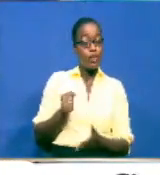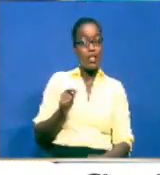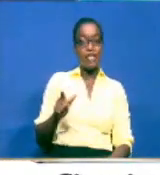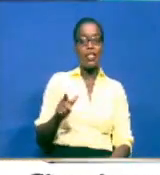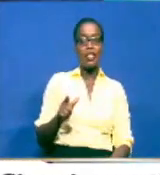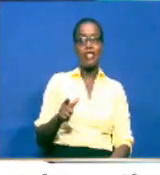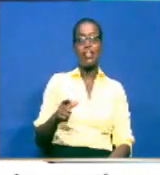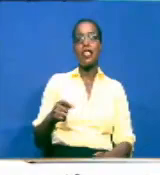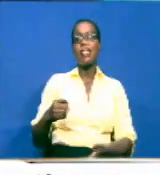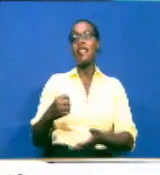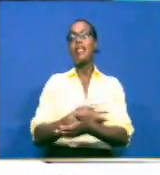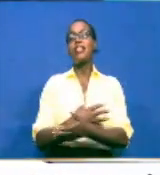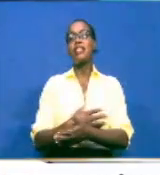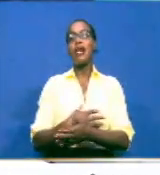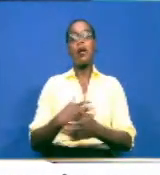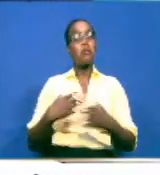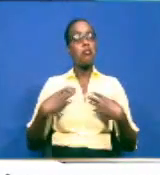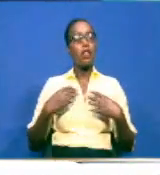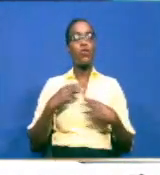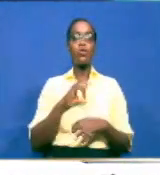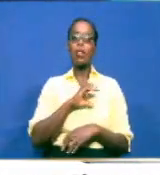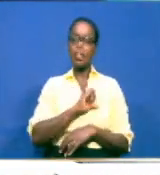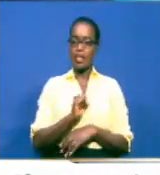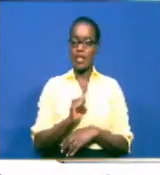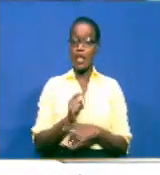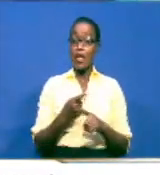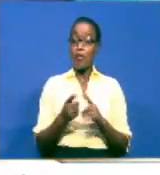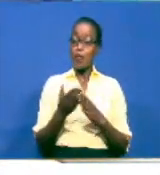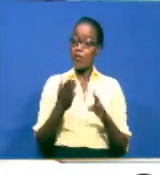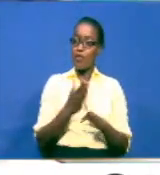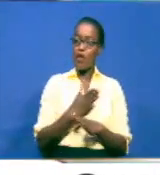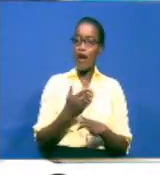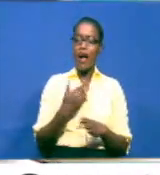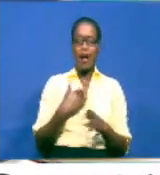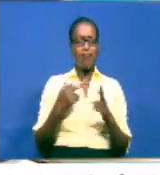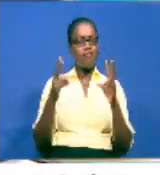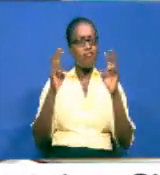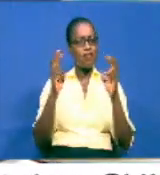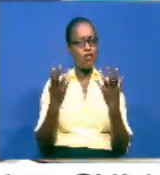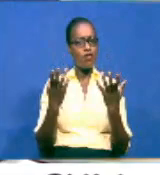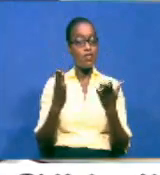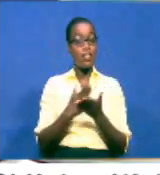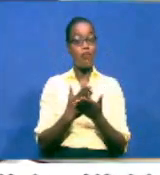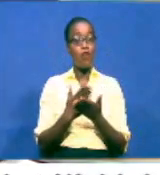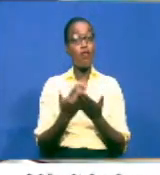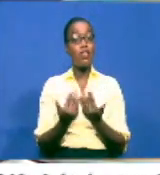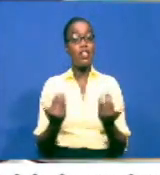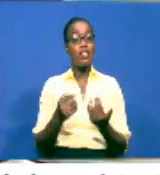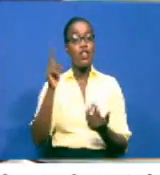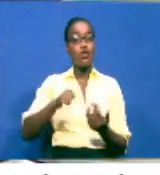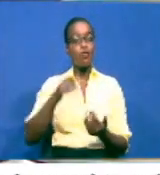cancer survivor. But just before that, let's first have a look at some of the things that you should be